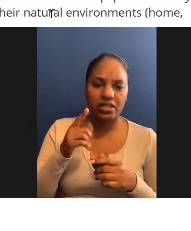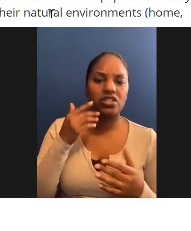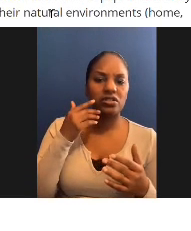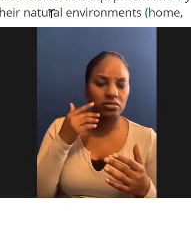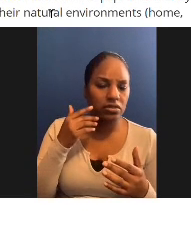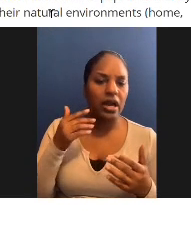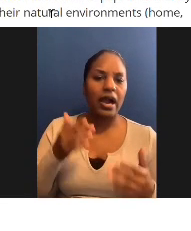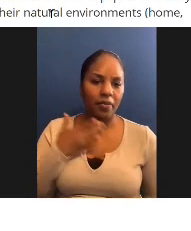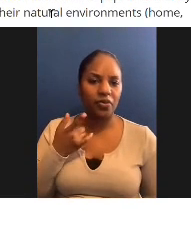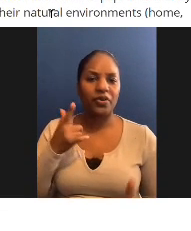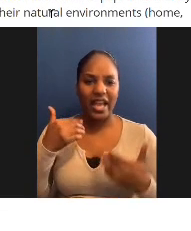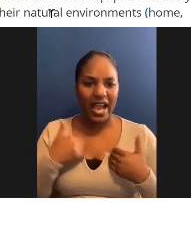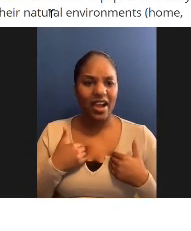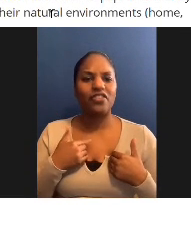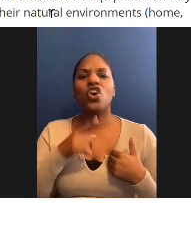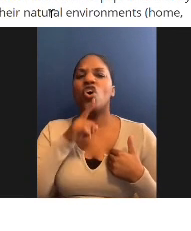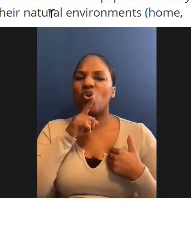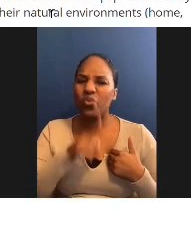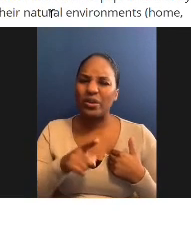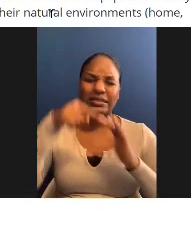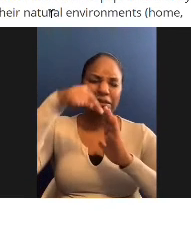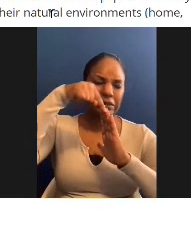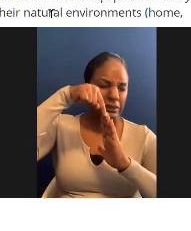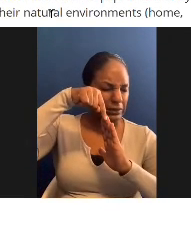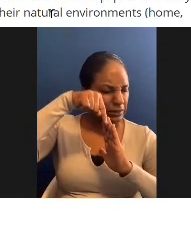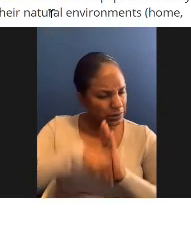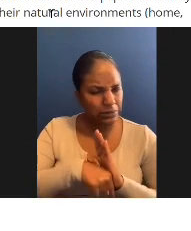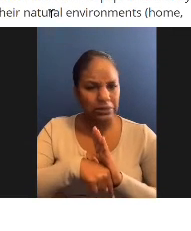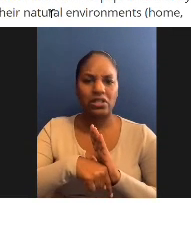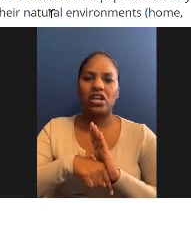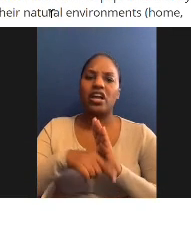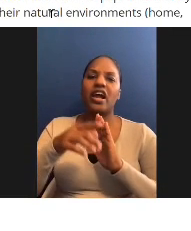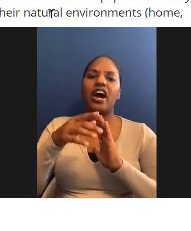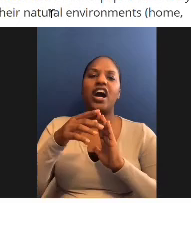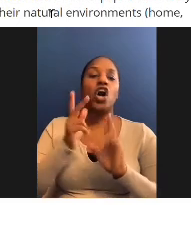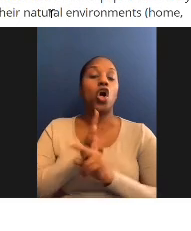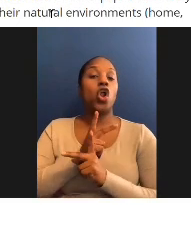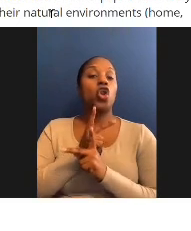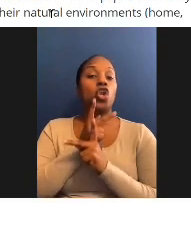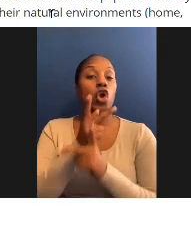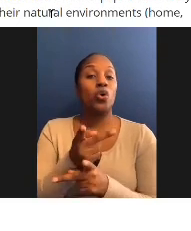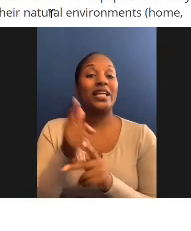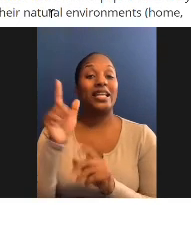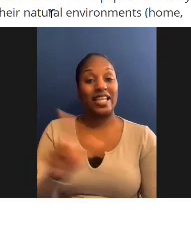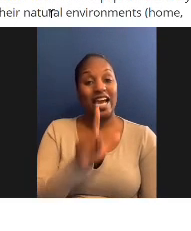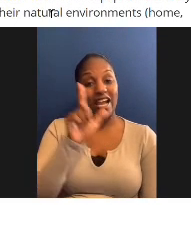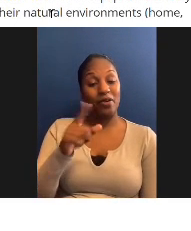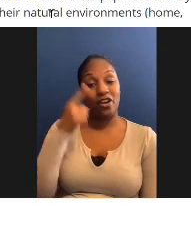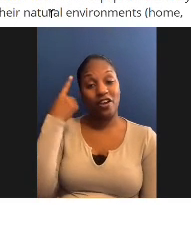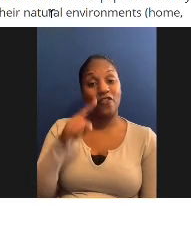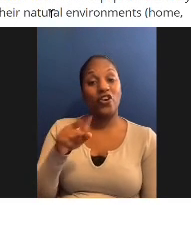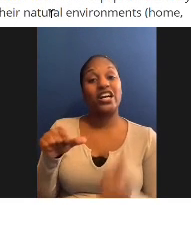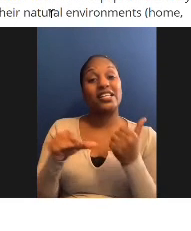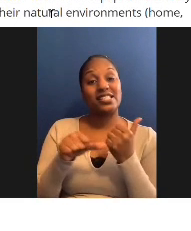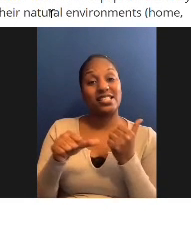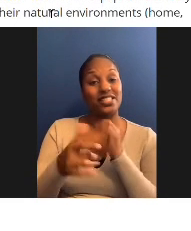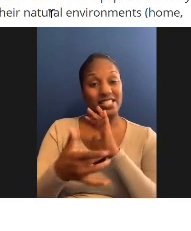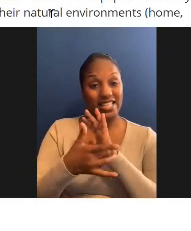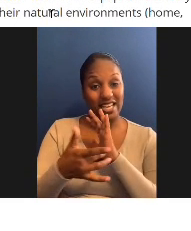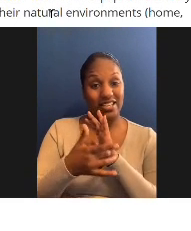has a pretty extensive loaning library for assistive technology devices. It